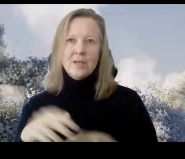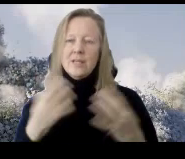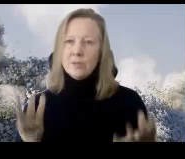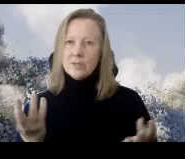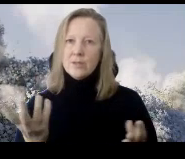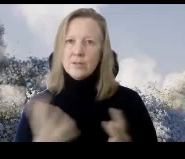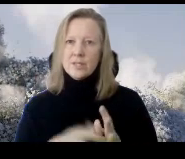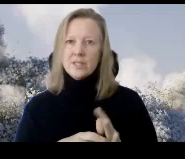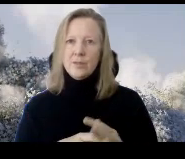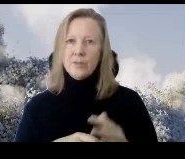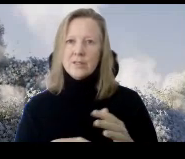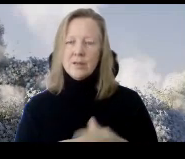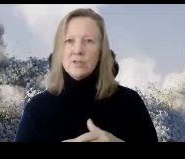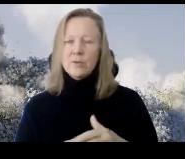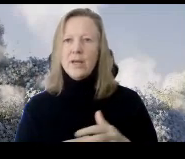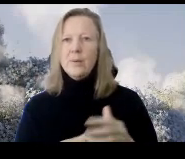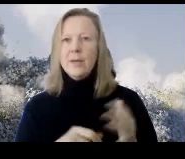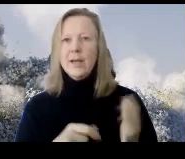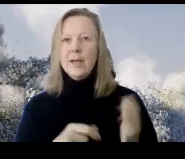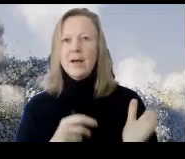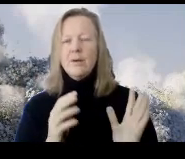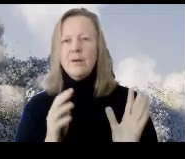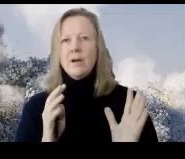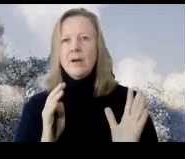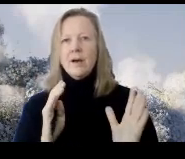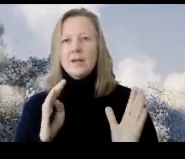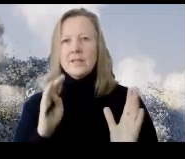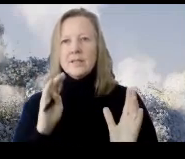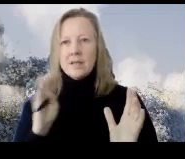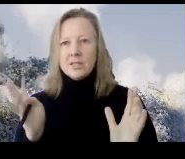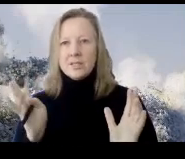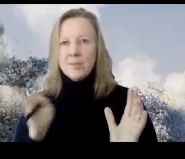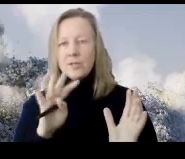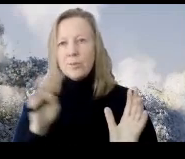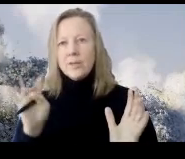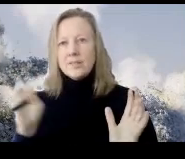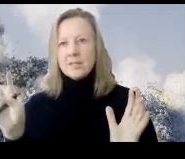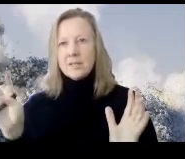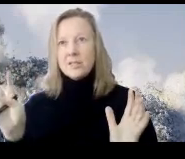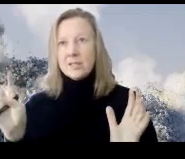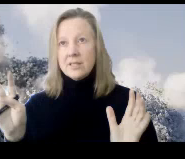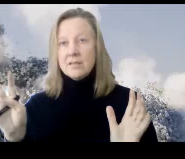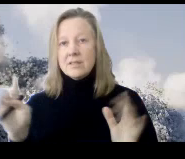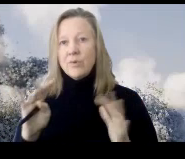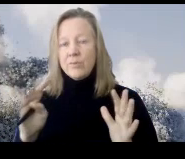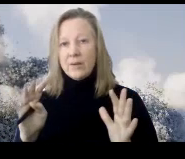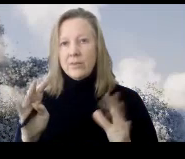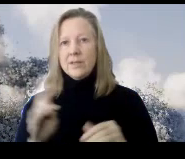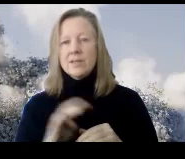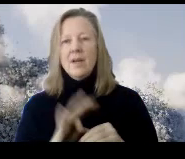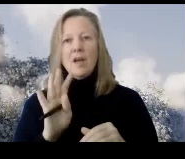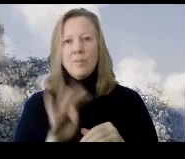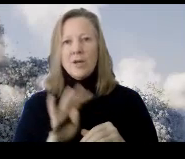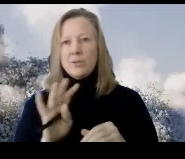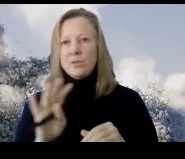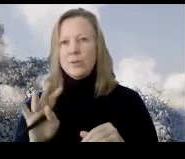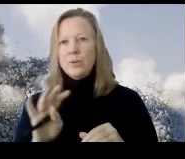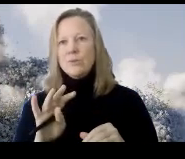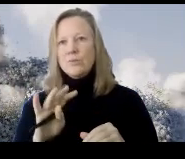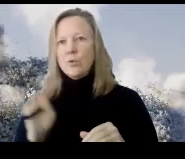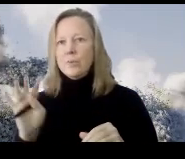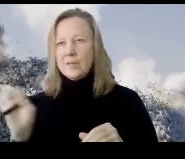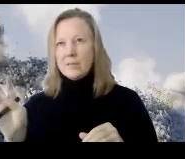modules because it was also 16 weeks long. So now we have discussions. Module 1 is discussion skills for 5 weeks, and